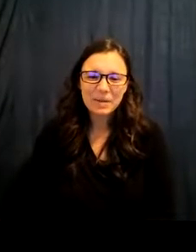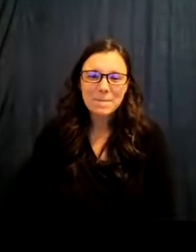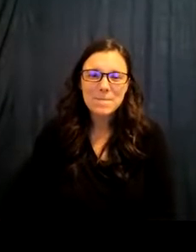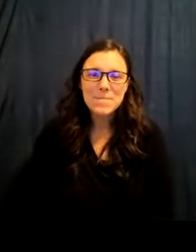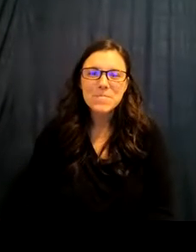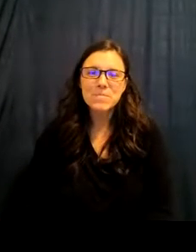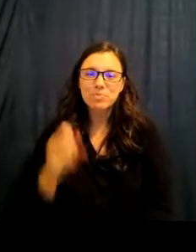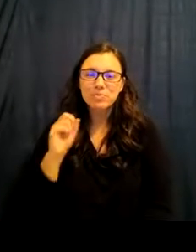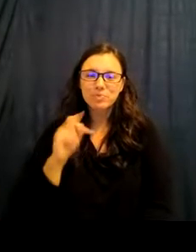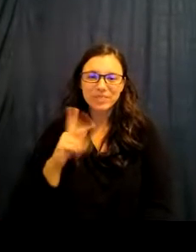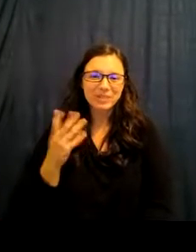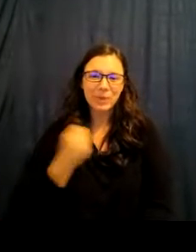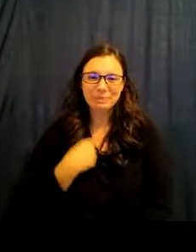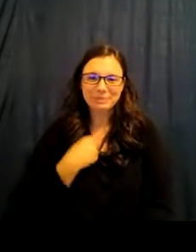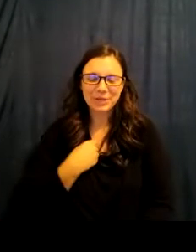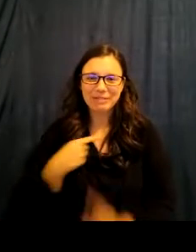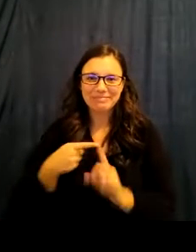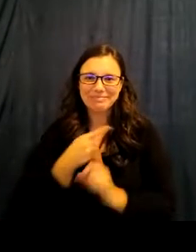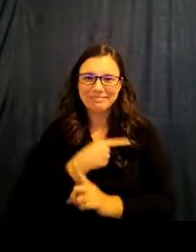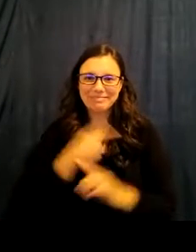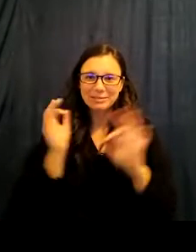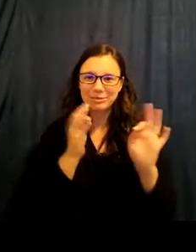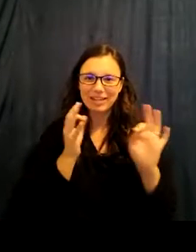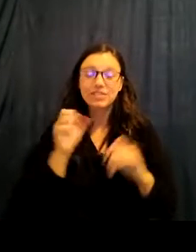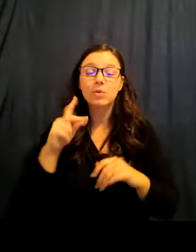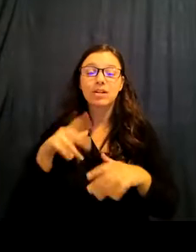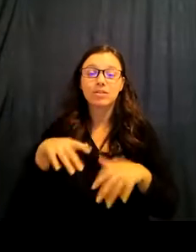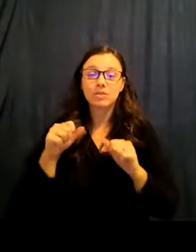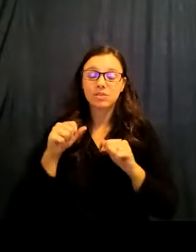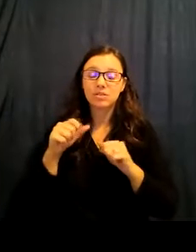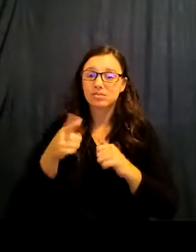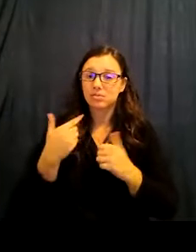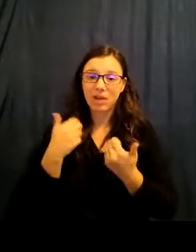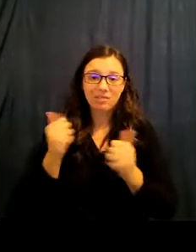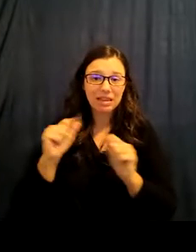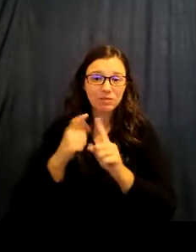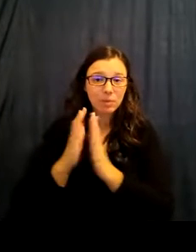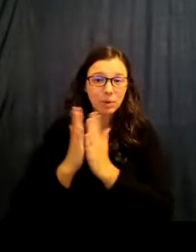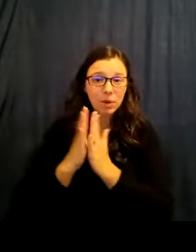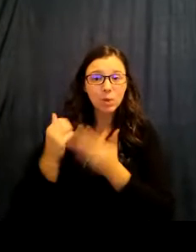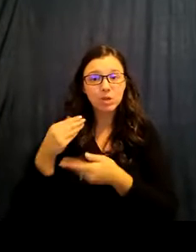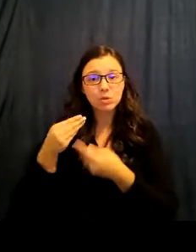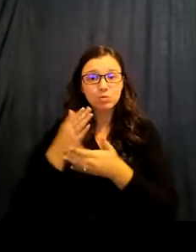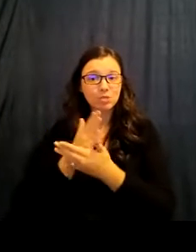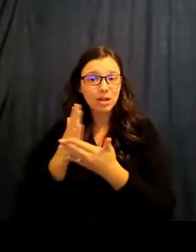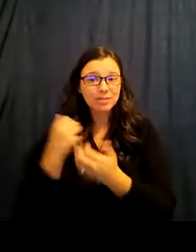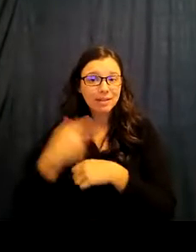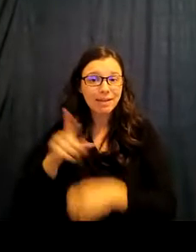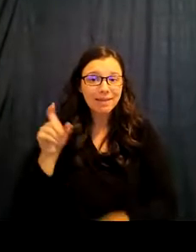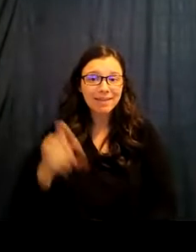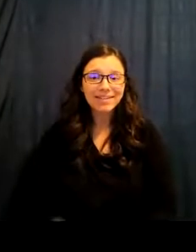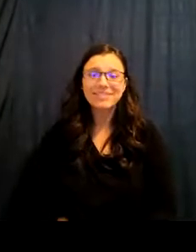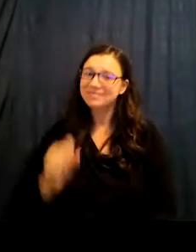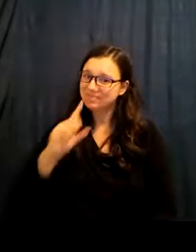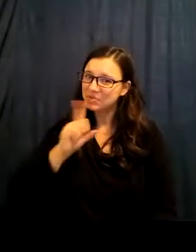So I'm sorry, that kind of distracted me. So it took you a while. Do you have anything from the book that you'd like to share with us today?